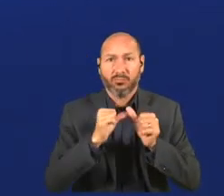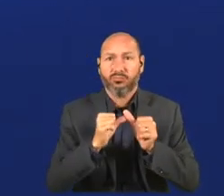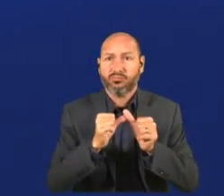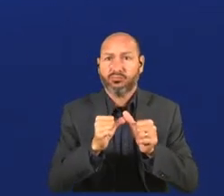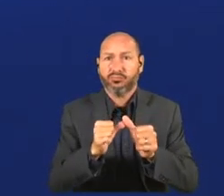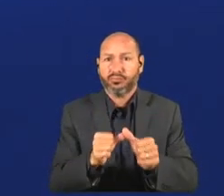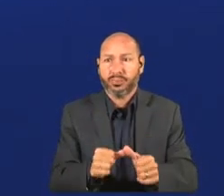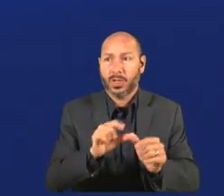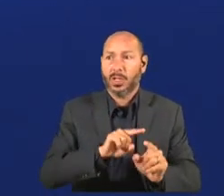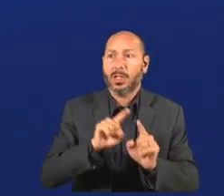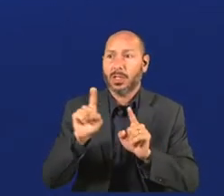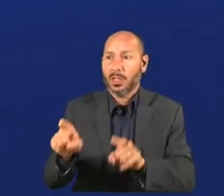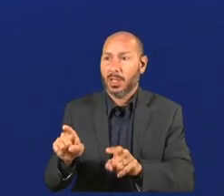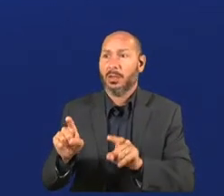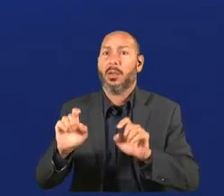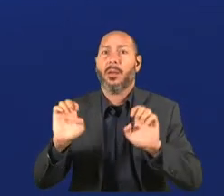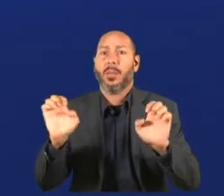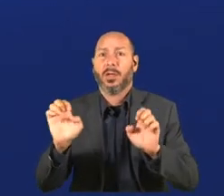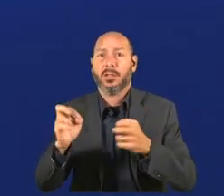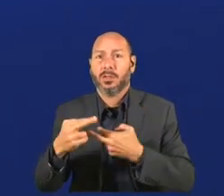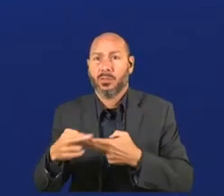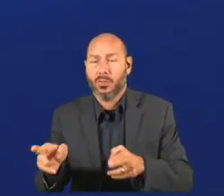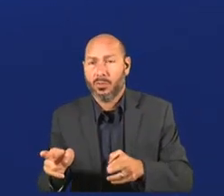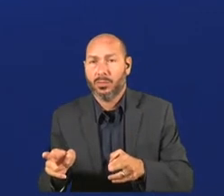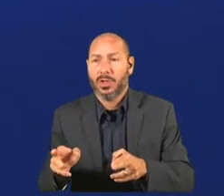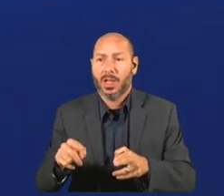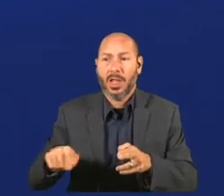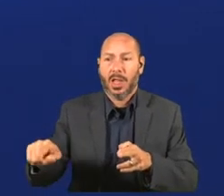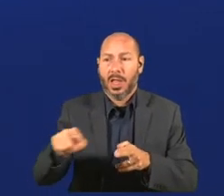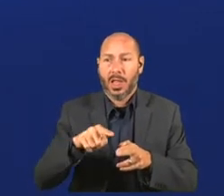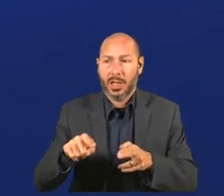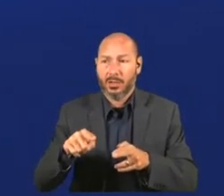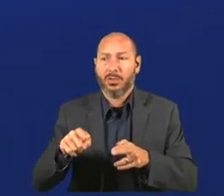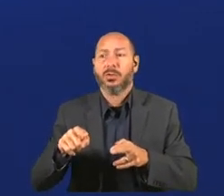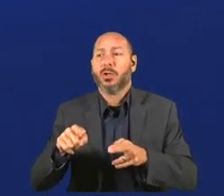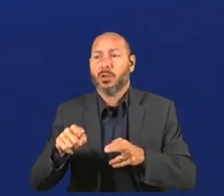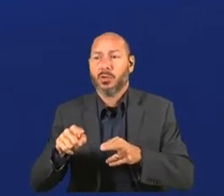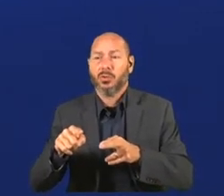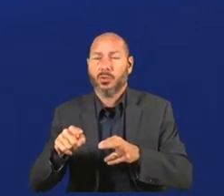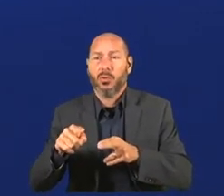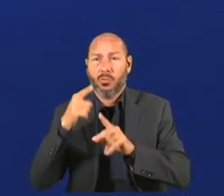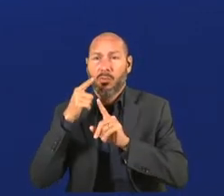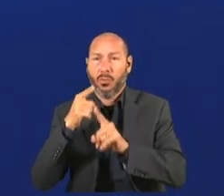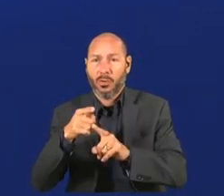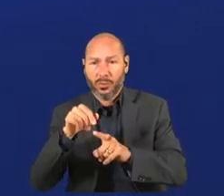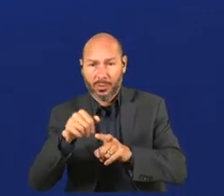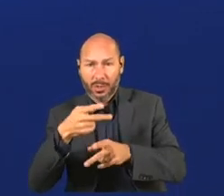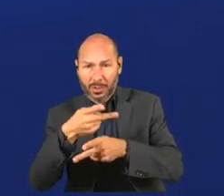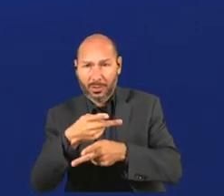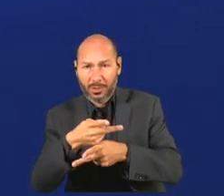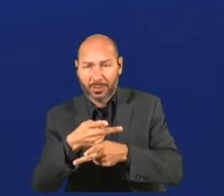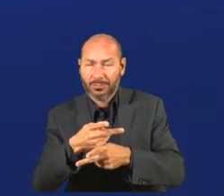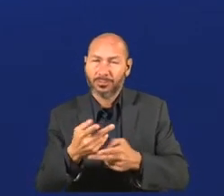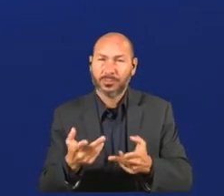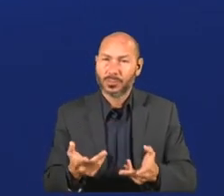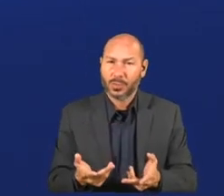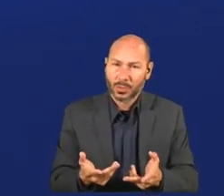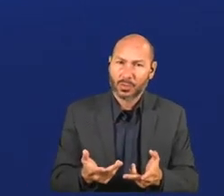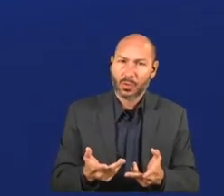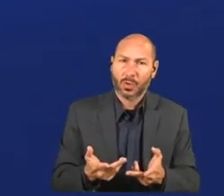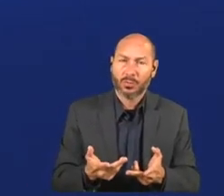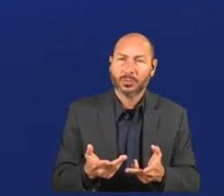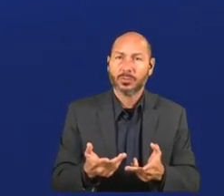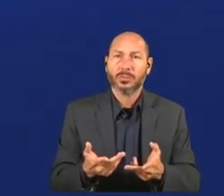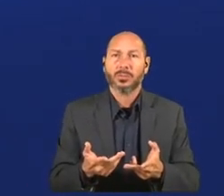rooms were not designed to address those needs. What happens when a patient goes to address a chronic disease in an emergency